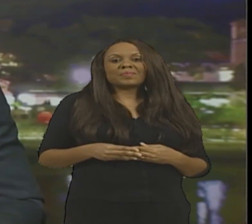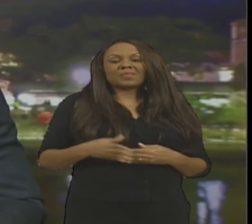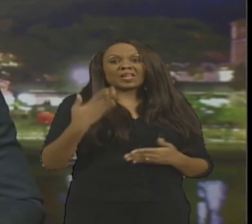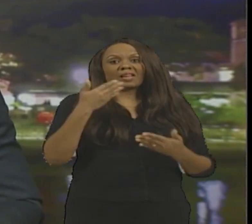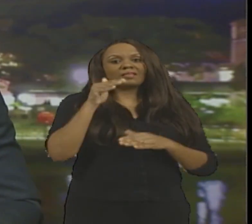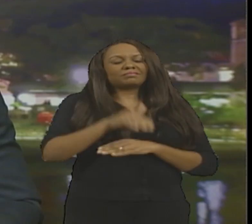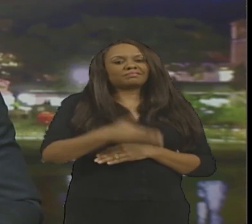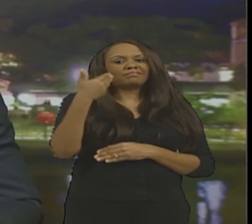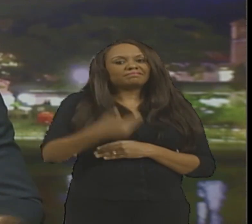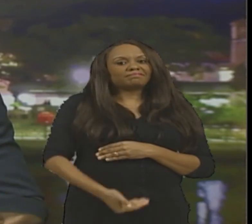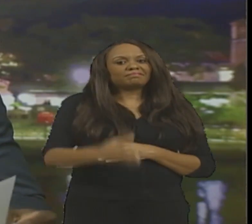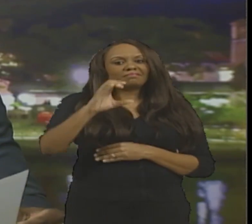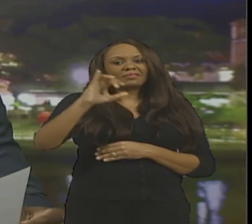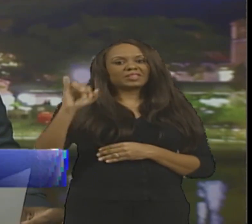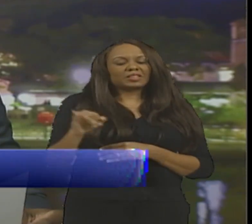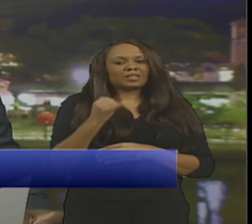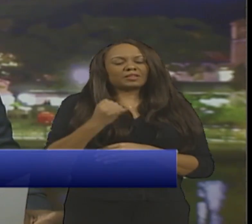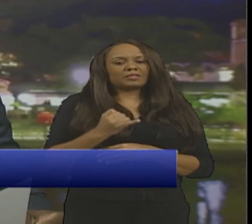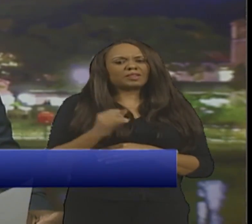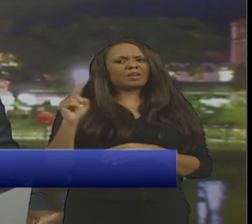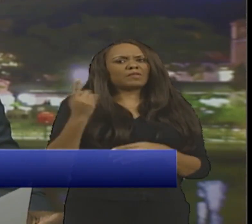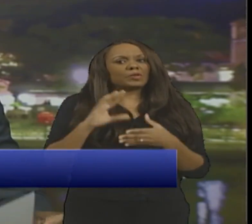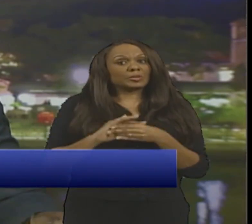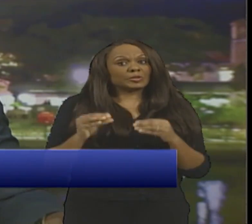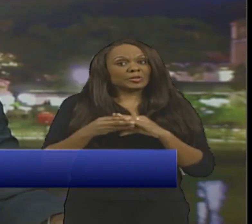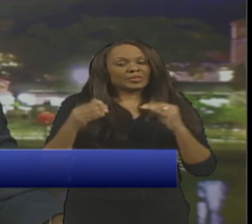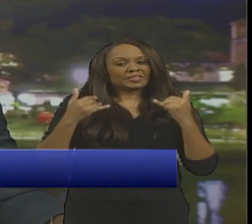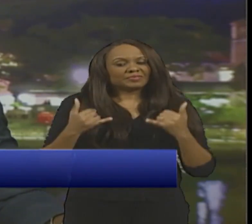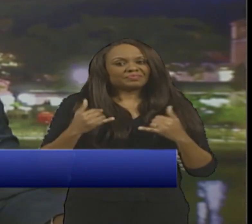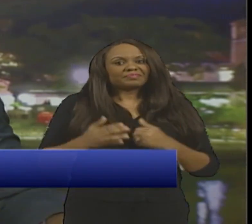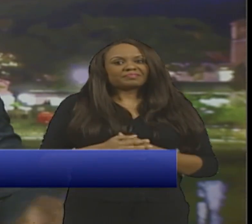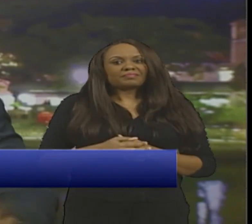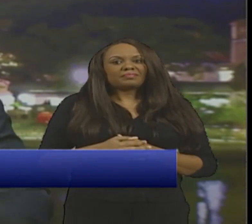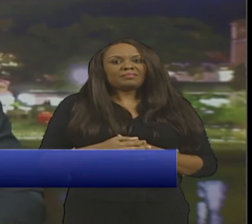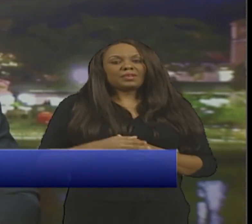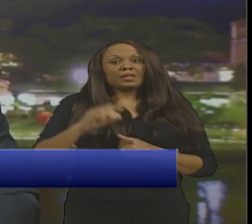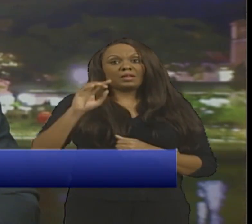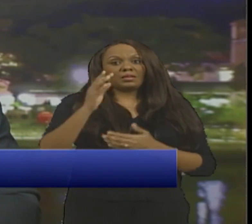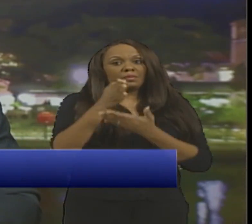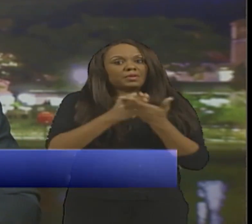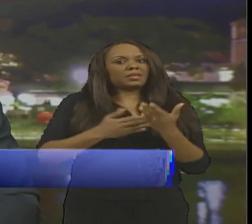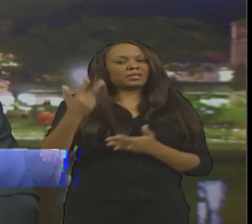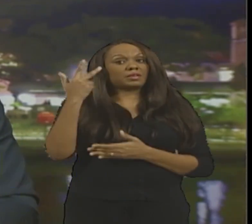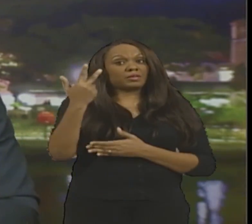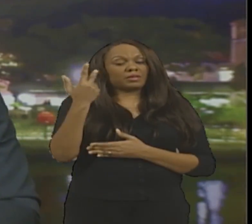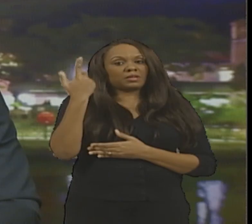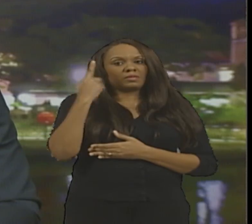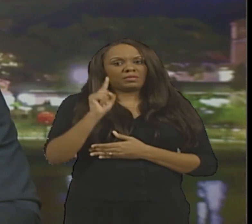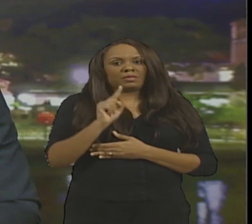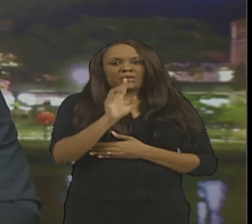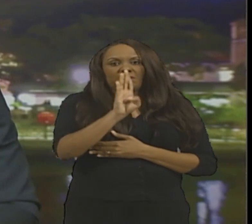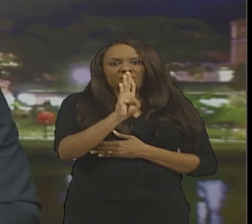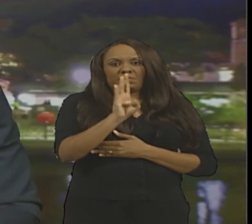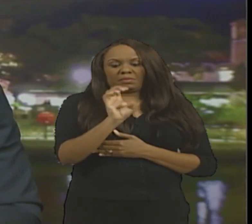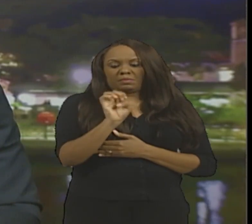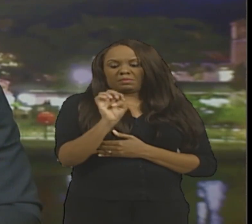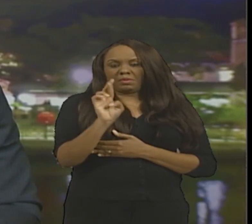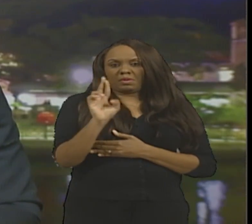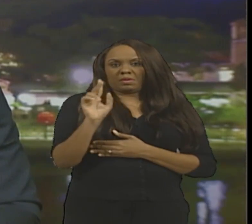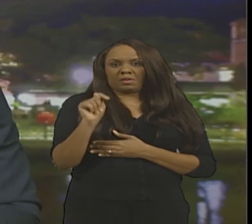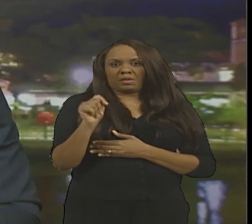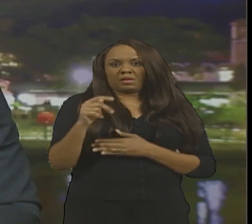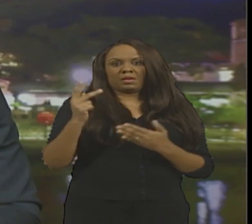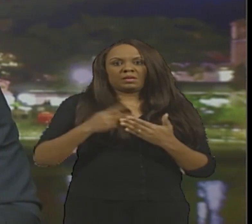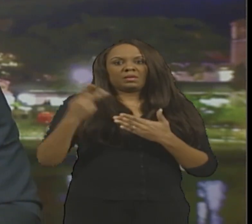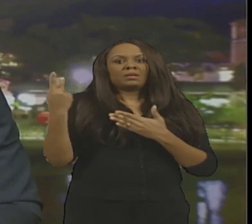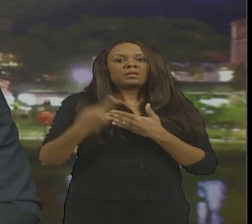Good evening, I'm Shane Jones, leading the news at 7. Phase 3 of the Barbados Economic Recovery and Transformation,